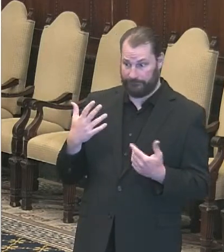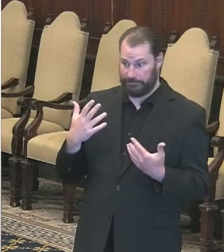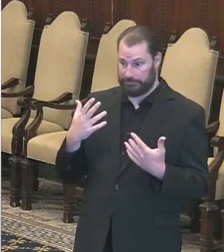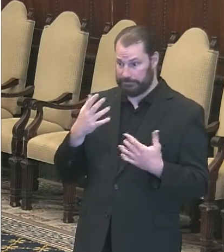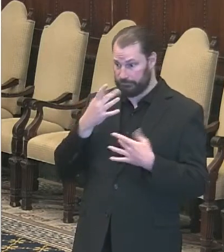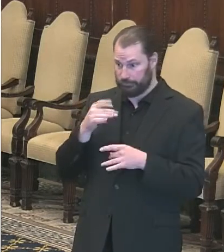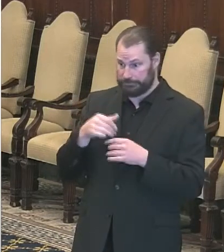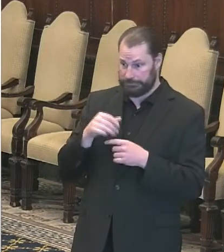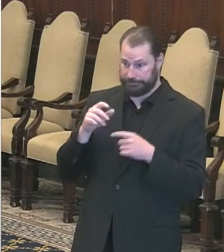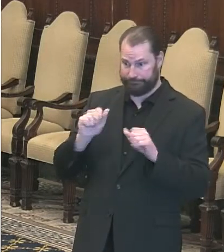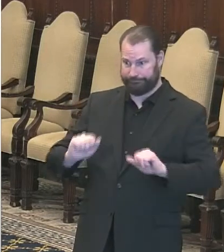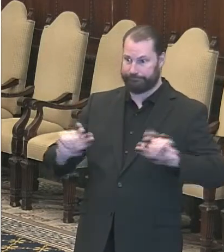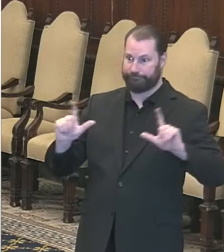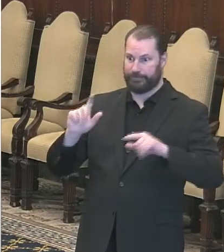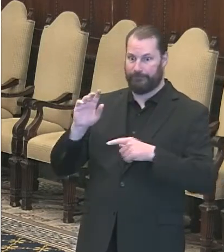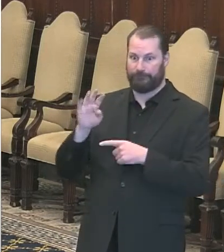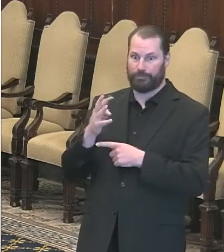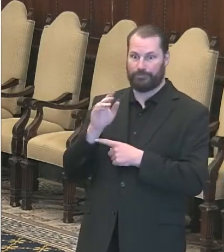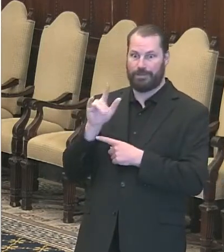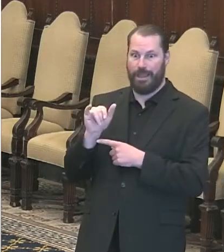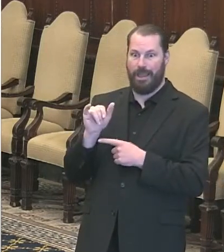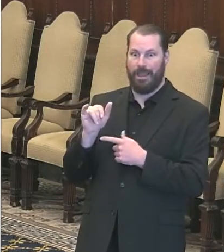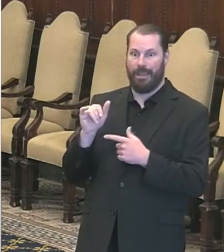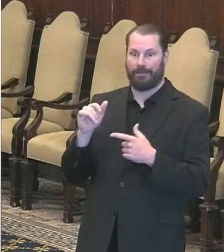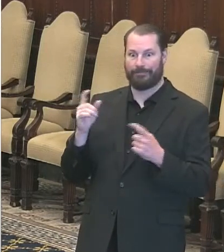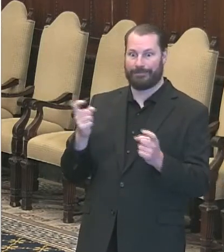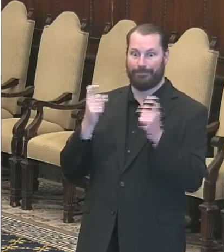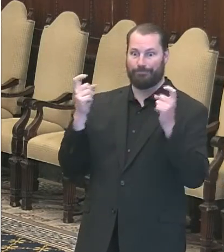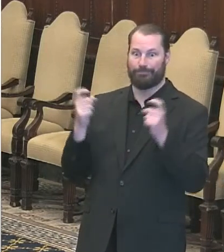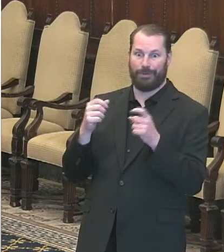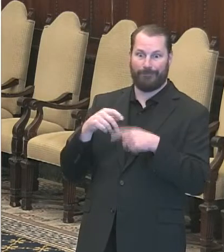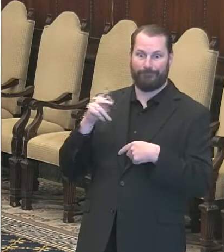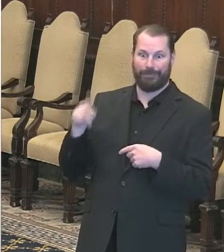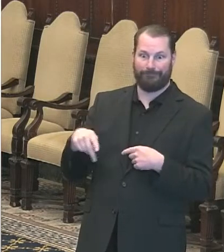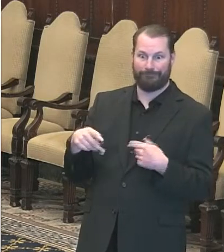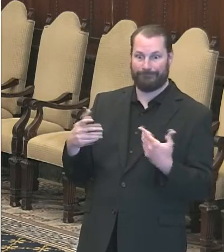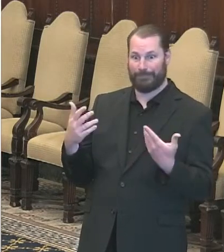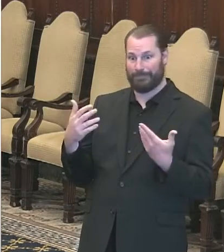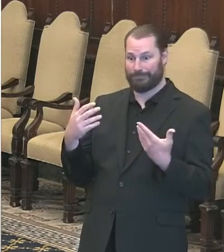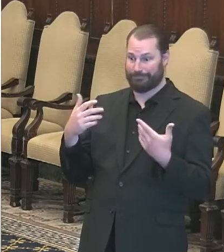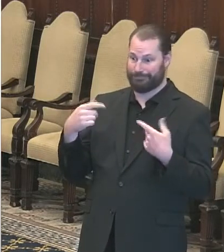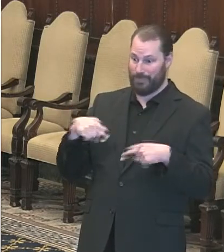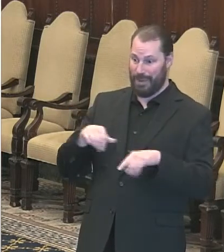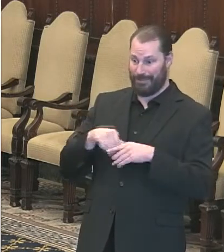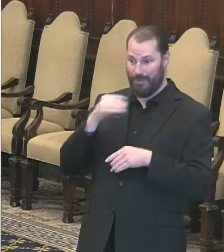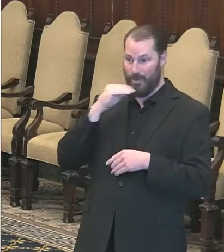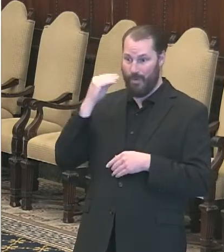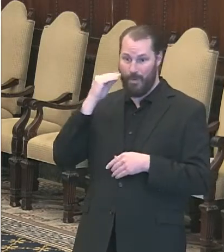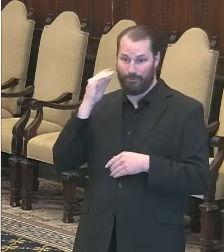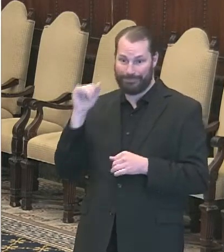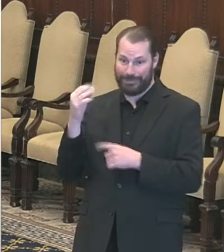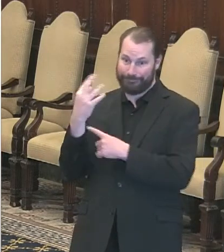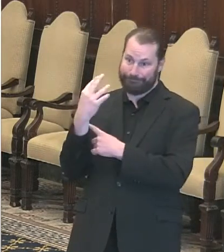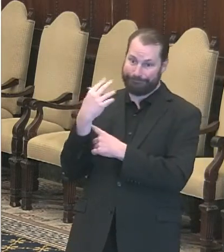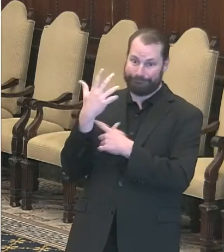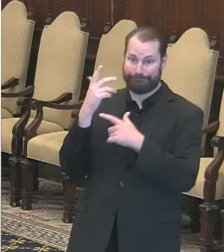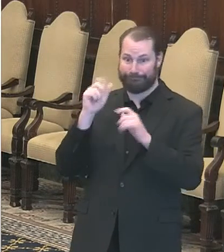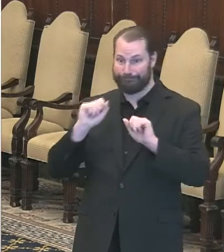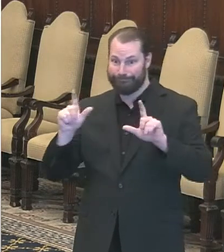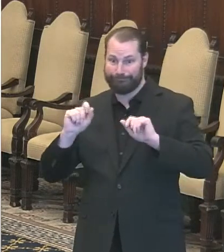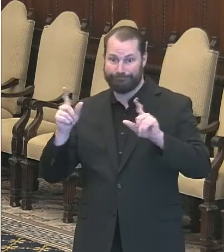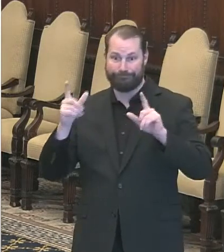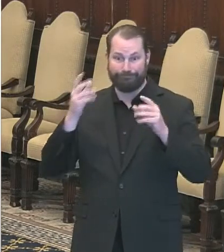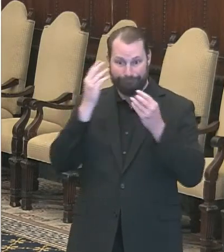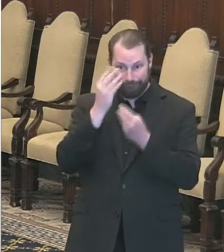and celebrate in Philadelphia. While they are in the comfort and safety of their home, they can still enjoy this strong tradition